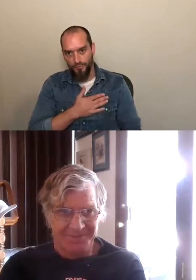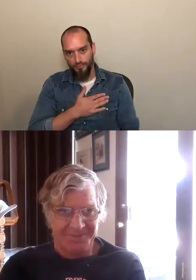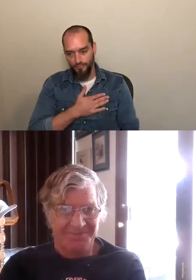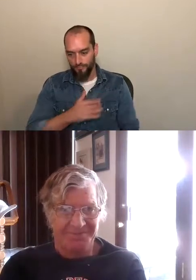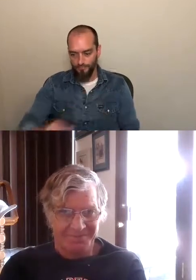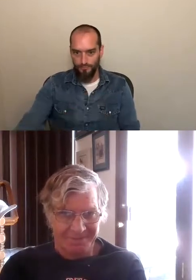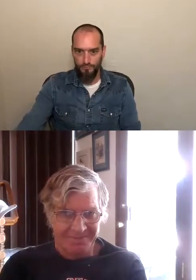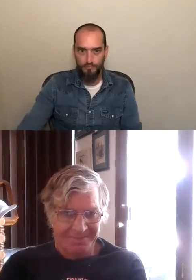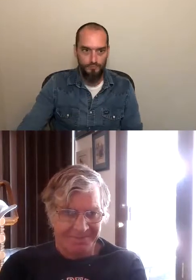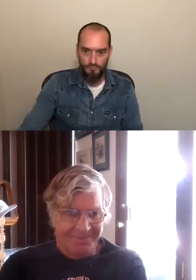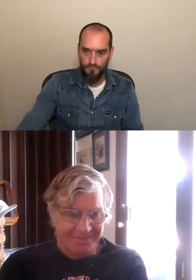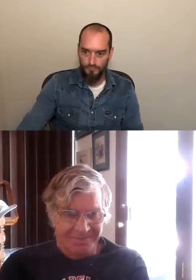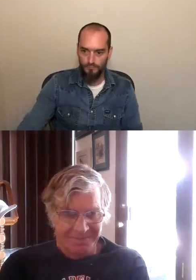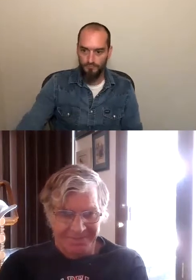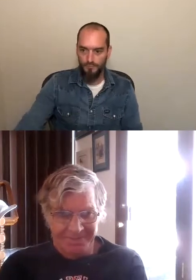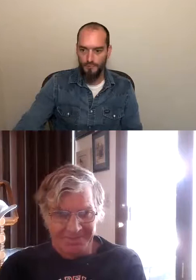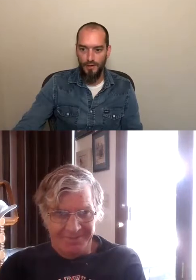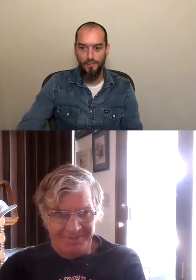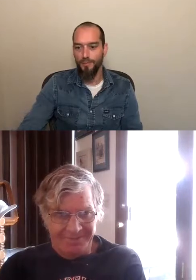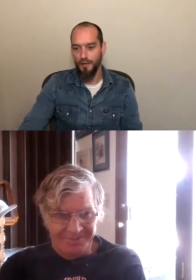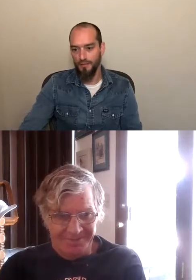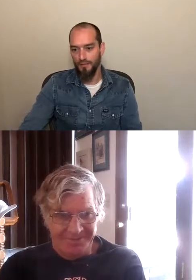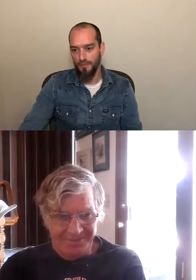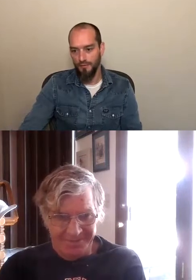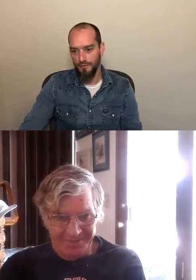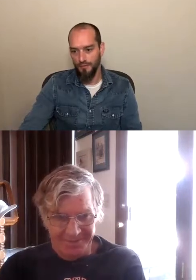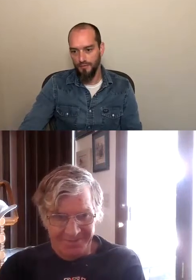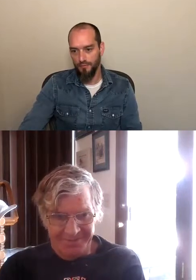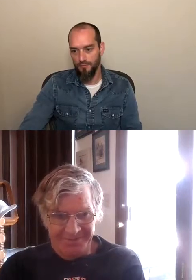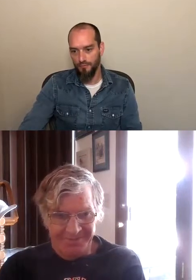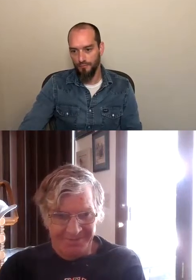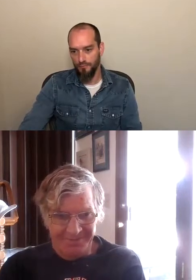you both. Thank you. Take care. All right. Bye-bye. Bye.